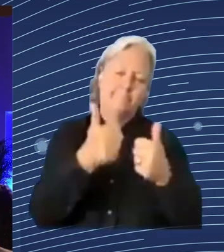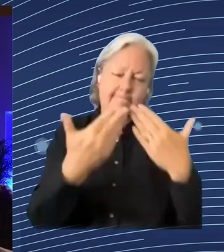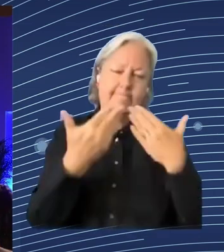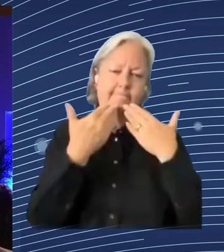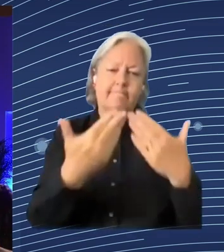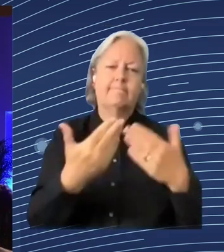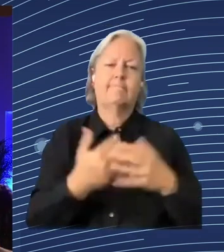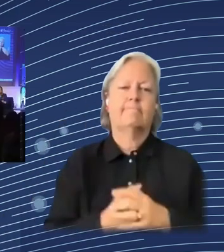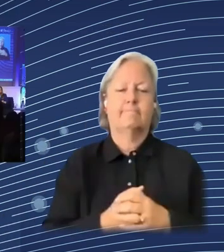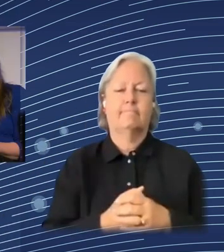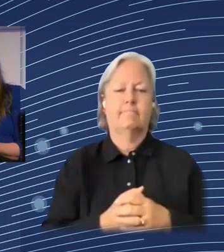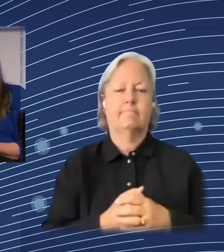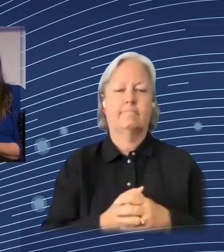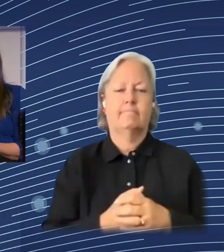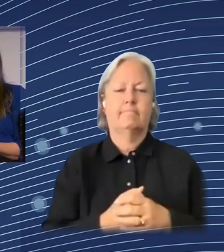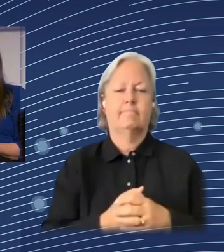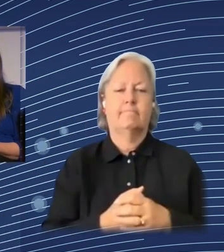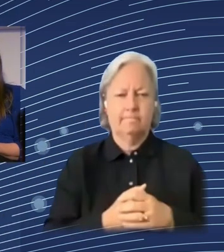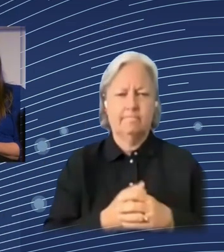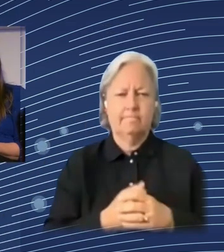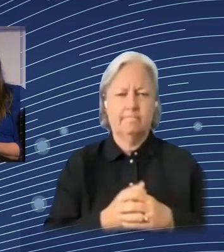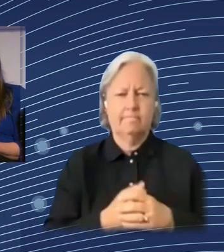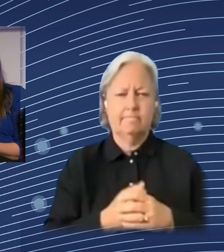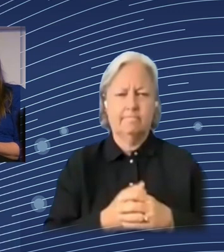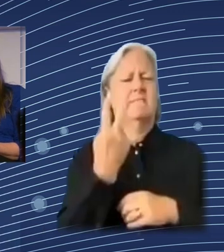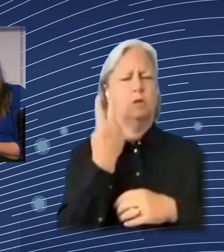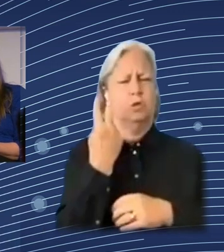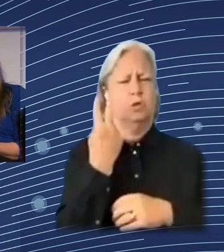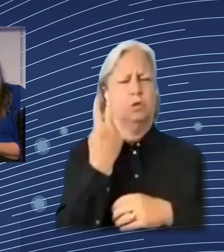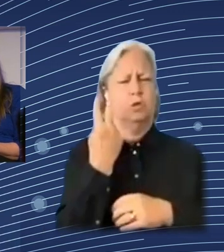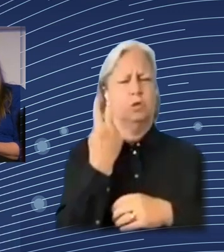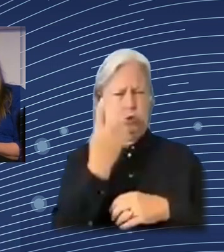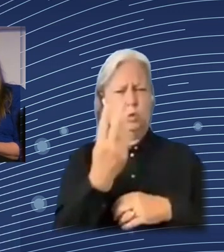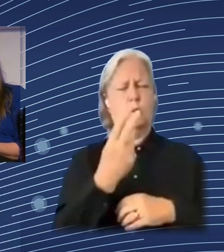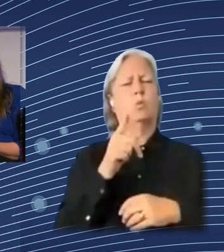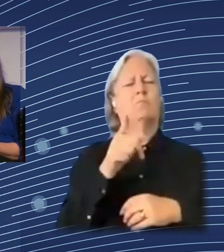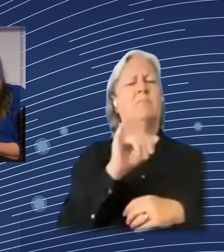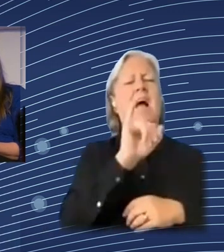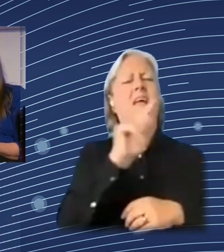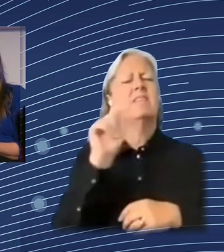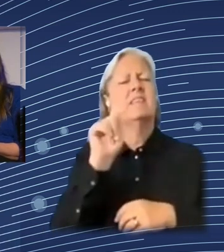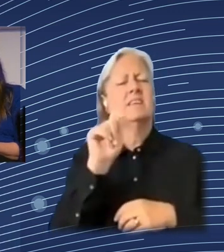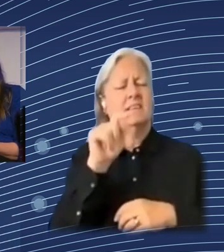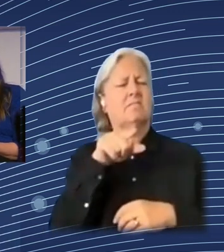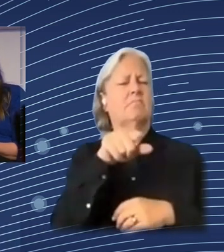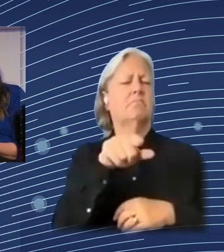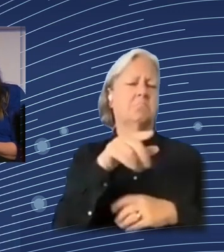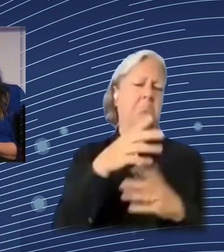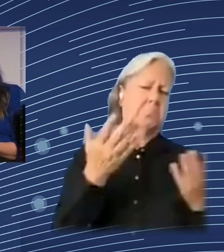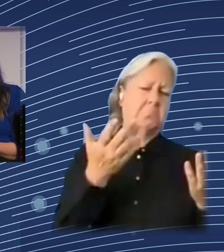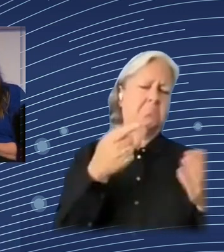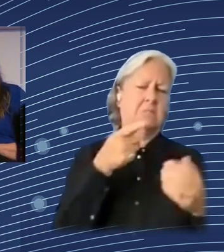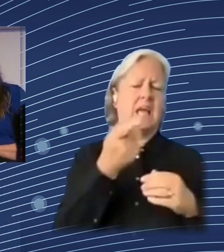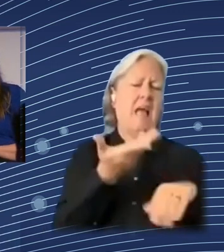We have had two IT experts, Ville Pitkäkangas and Ville Peltola, also with